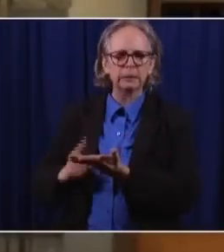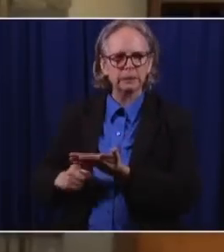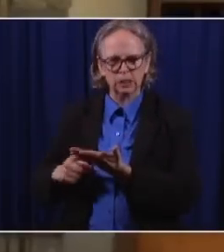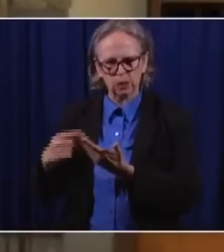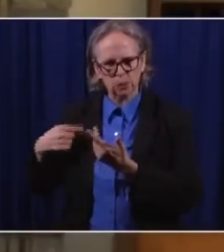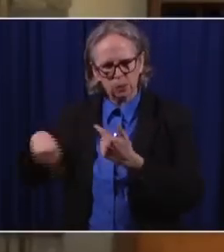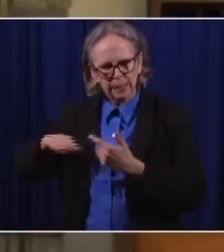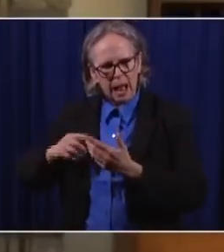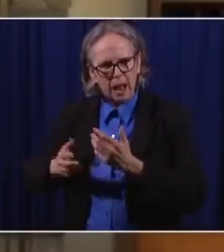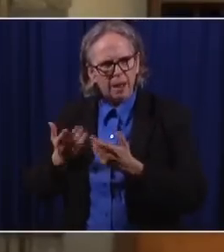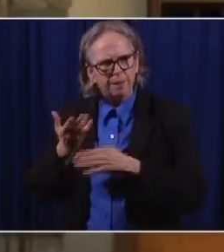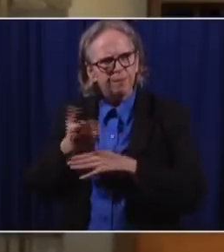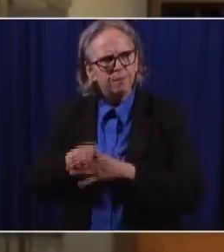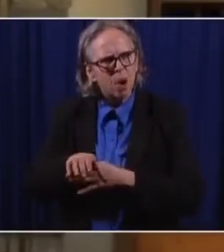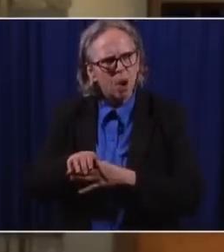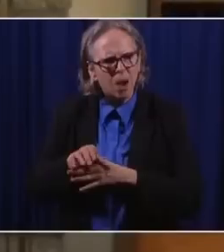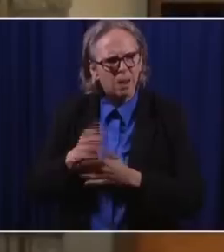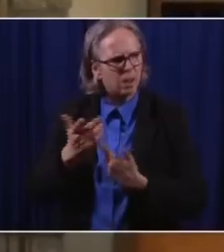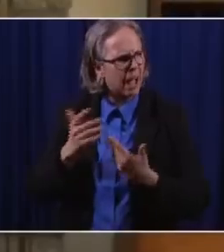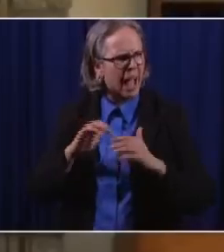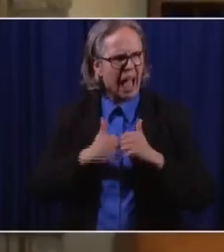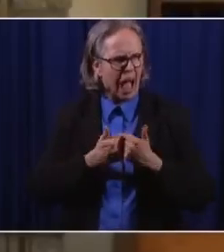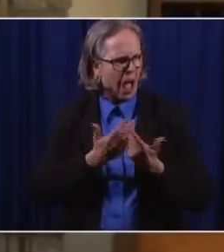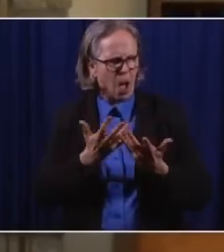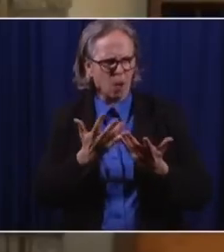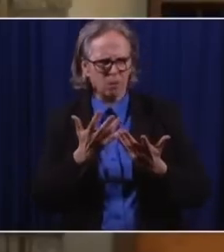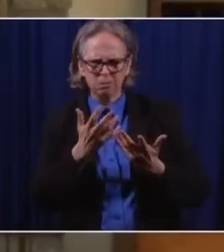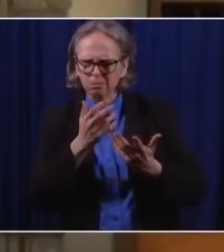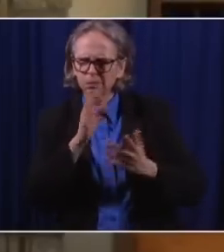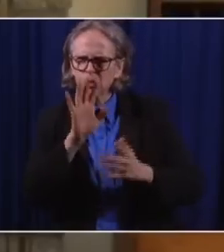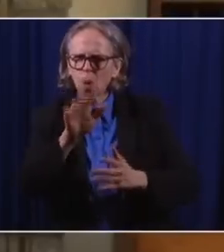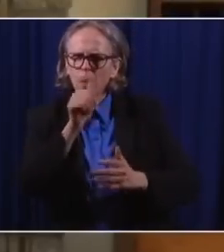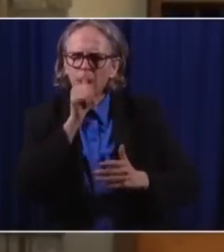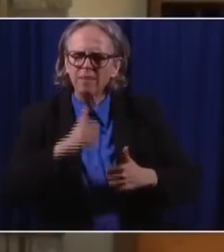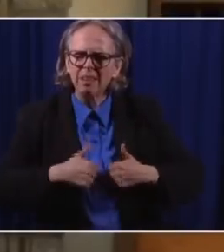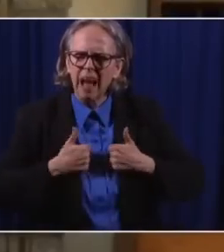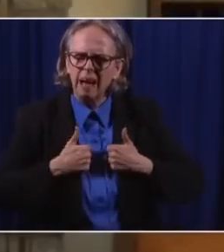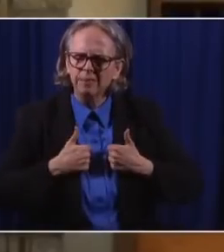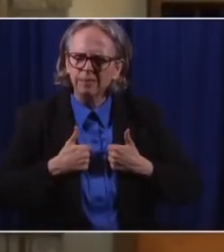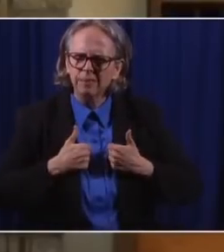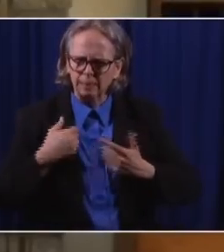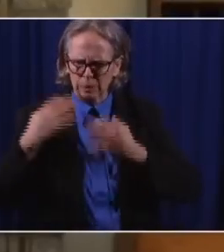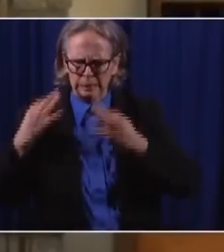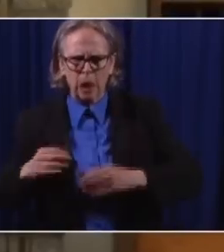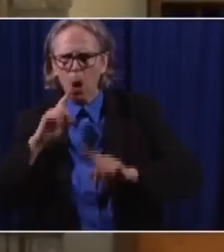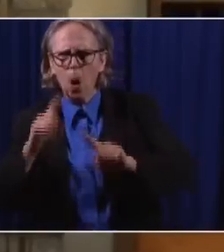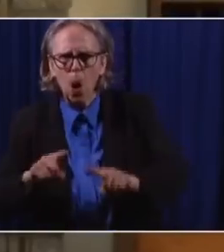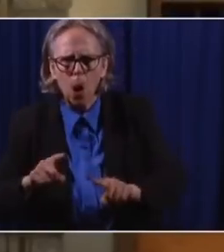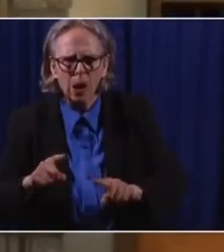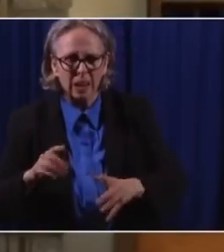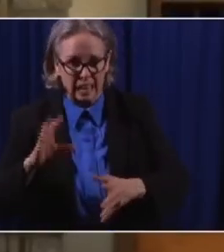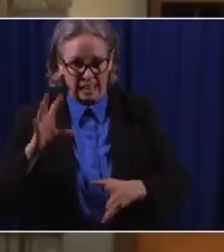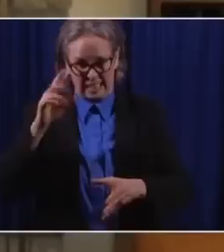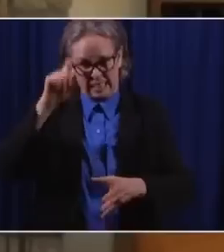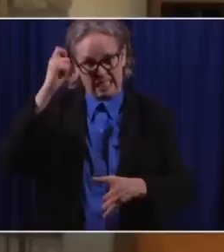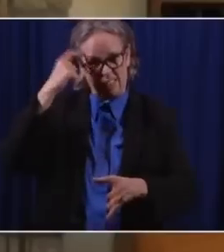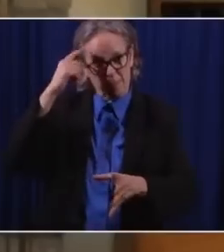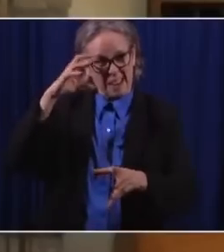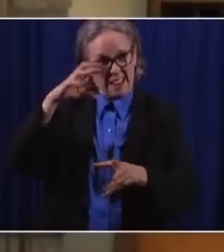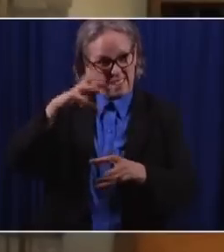to impact people in their private lives? But again, when you get into people's private lives, you have decisions that are made by